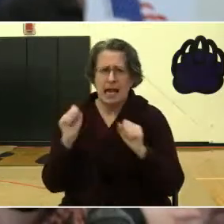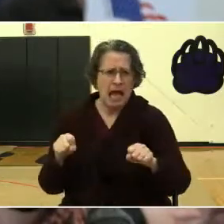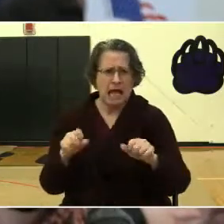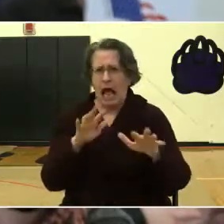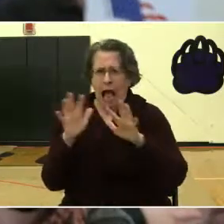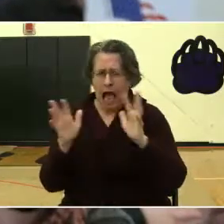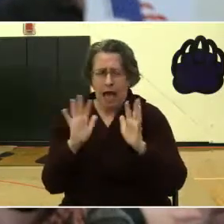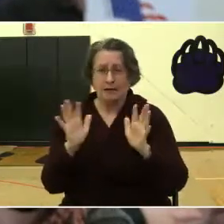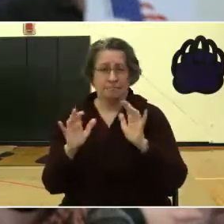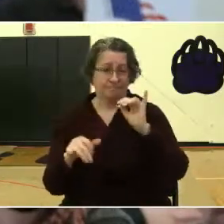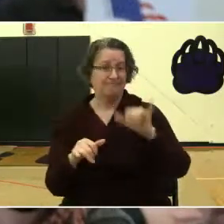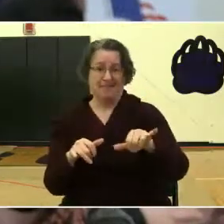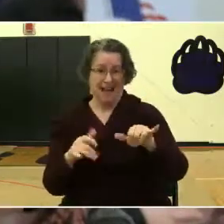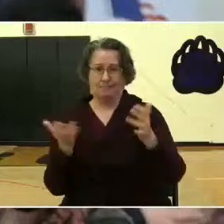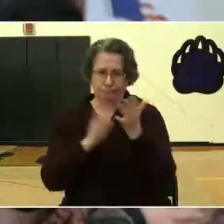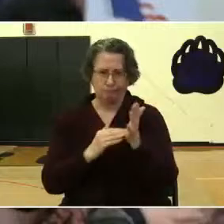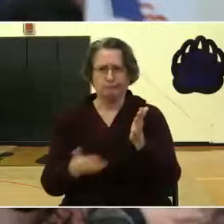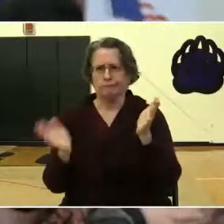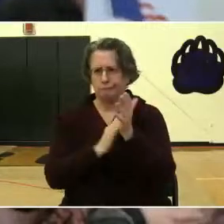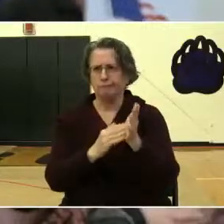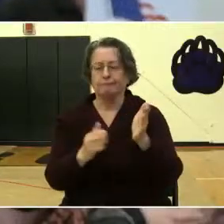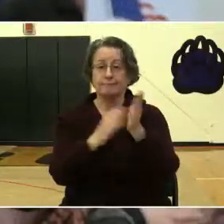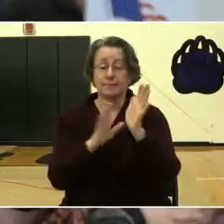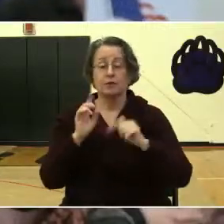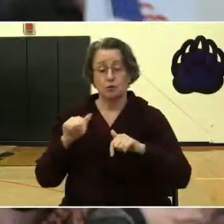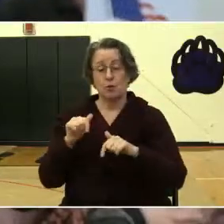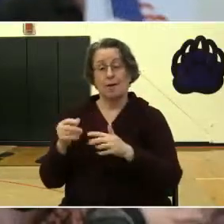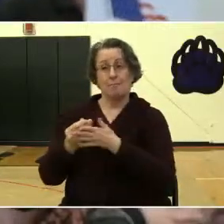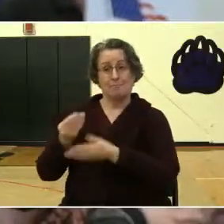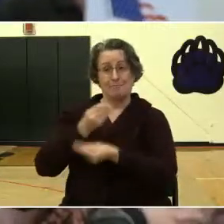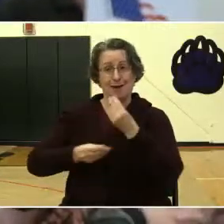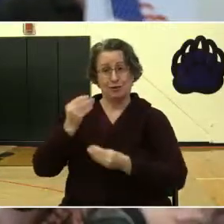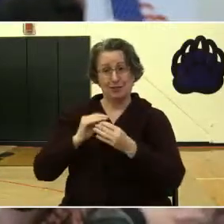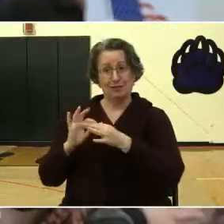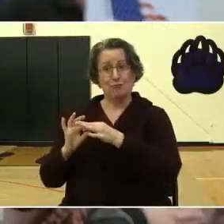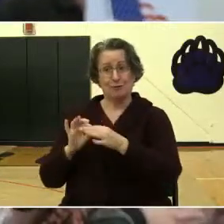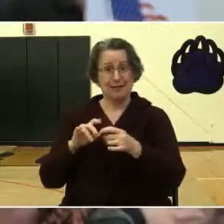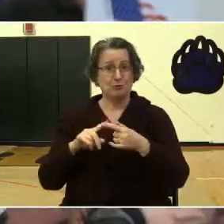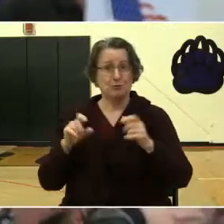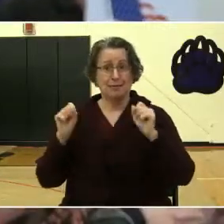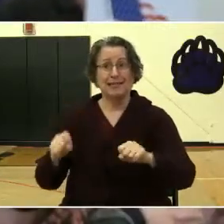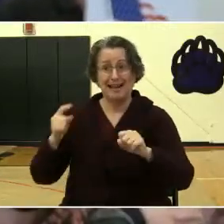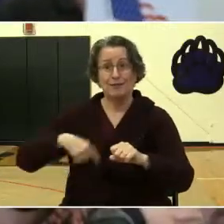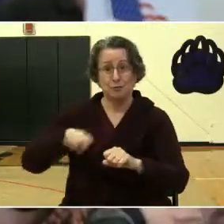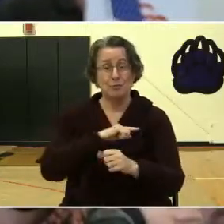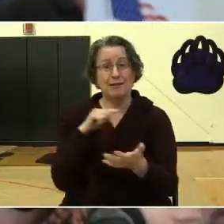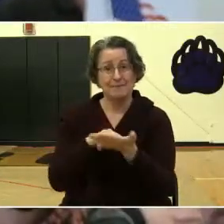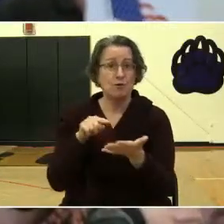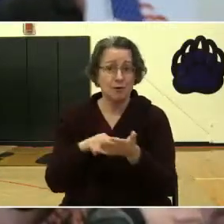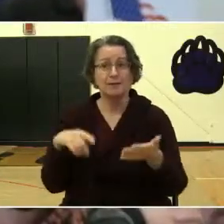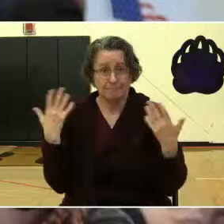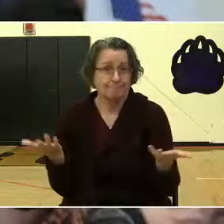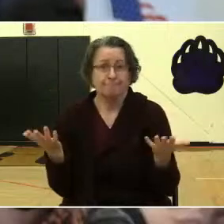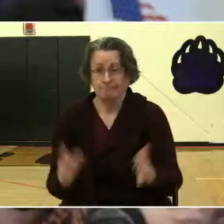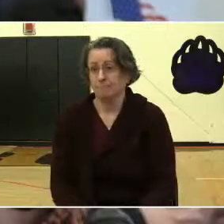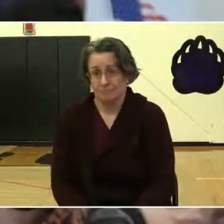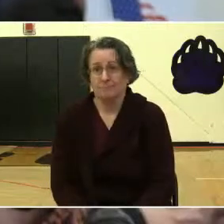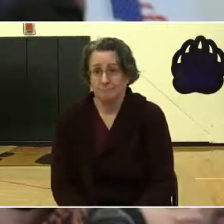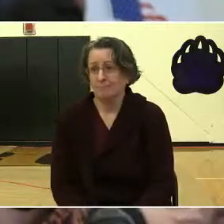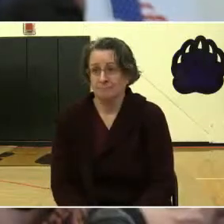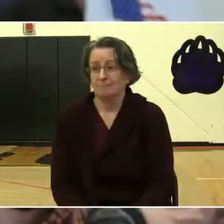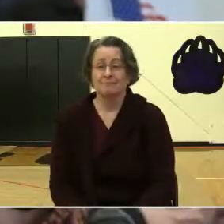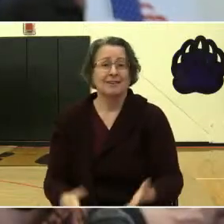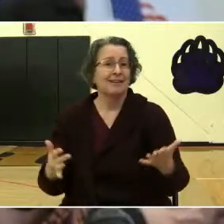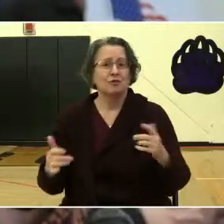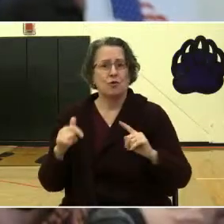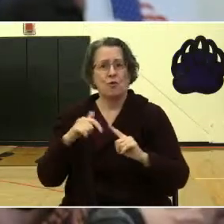directly to um affordability and um it it comes from meetings like this and if we're going